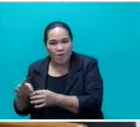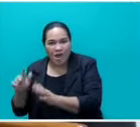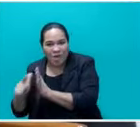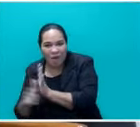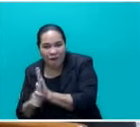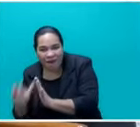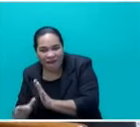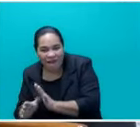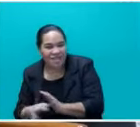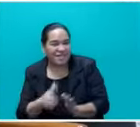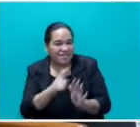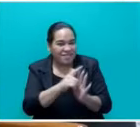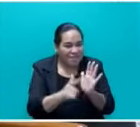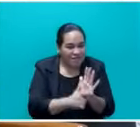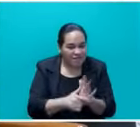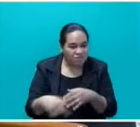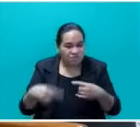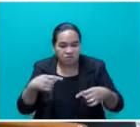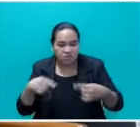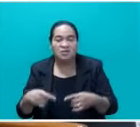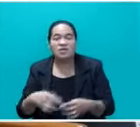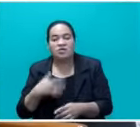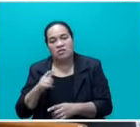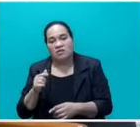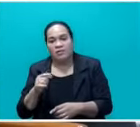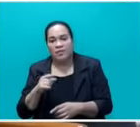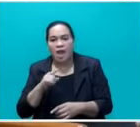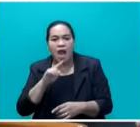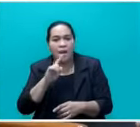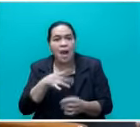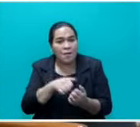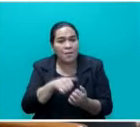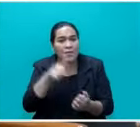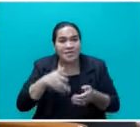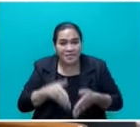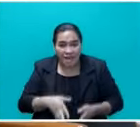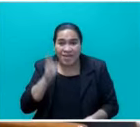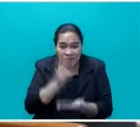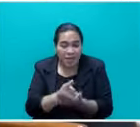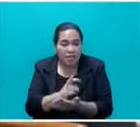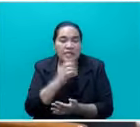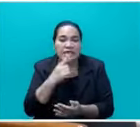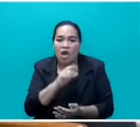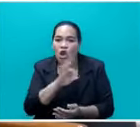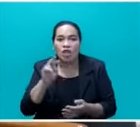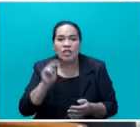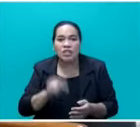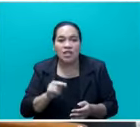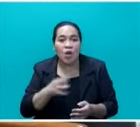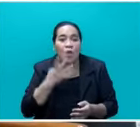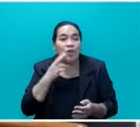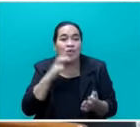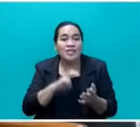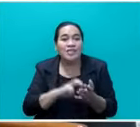details, despite the fact that the birth certificate was not needed to be produced while registering as a voter.